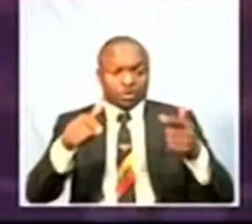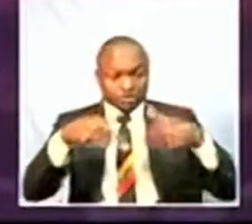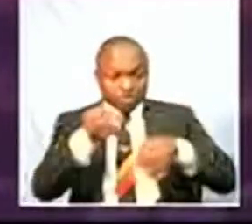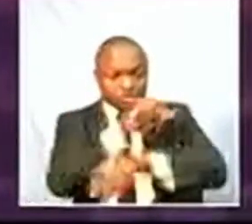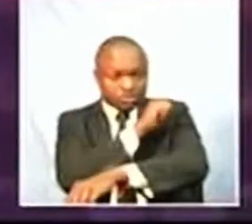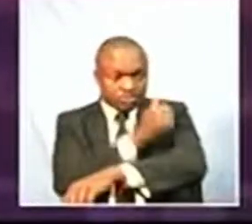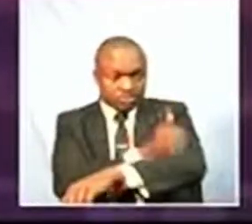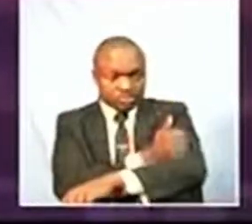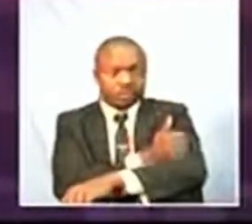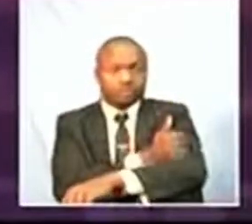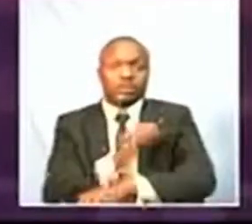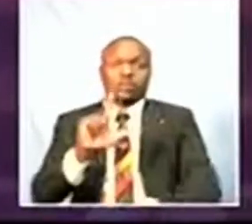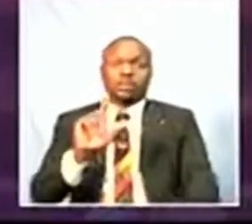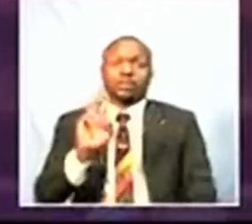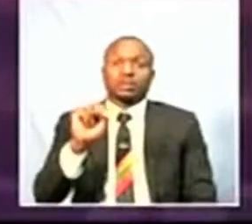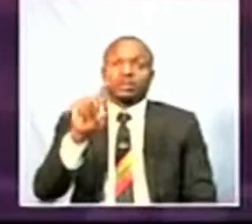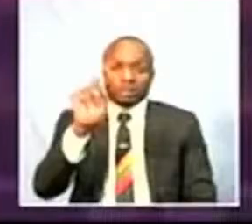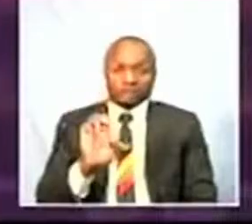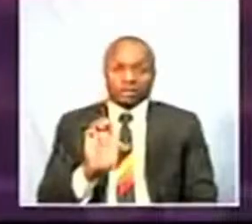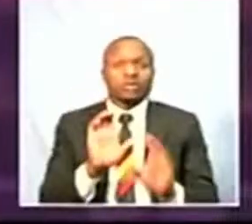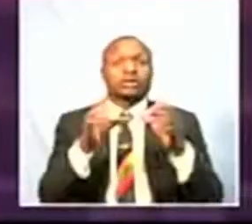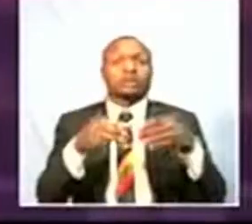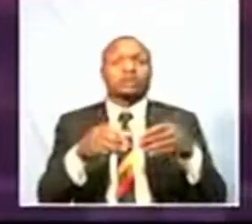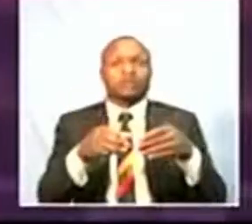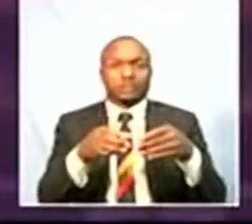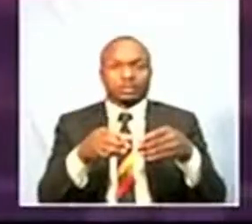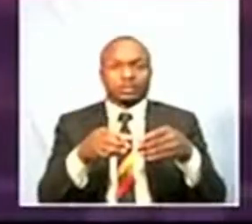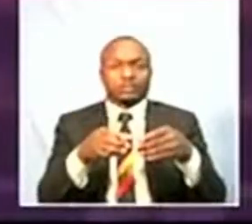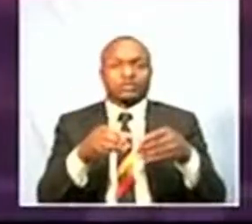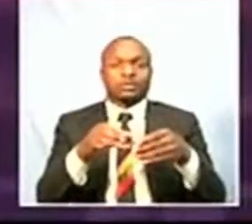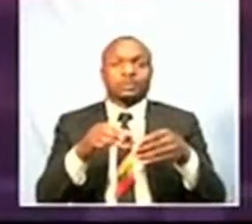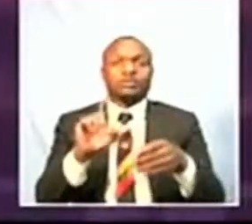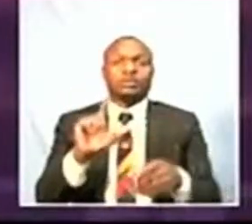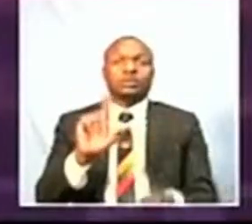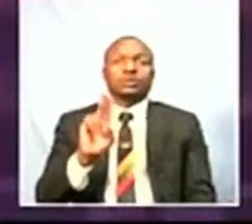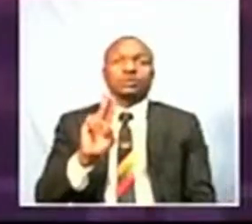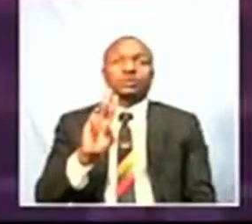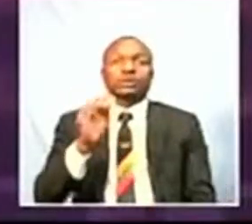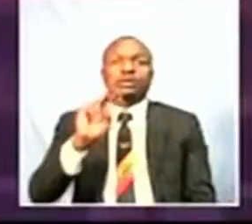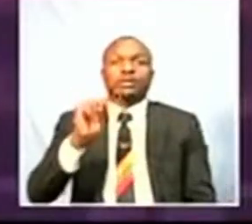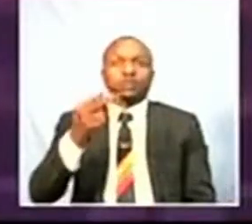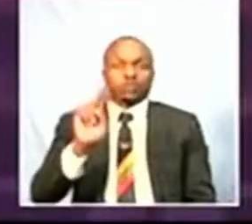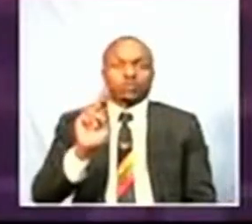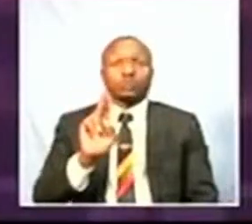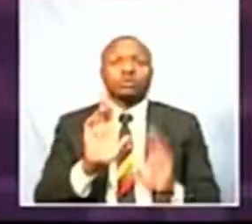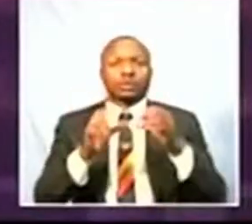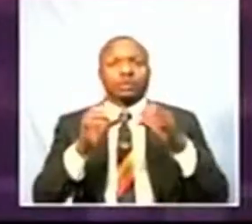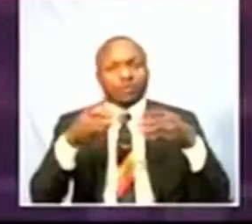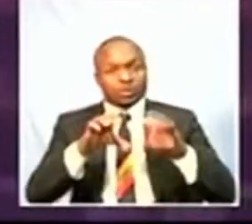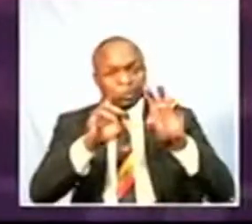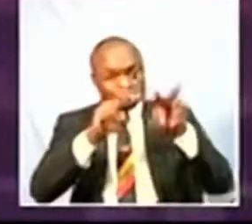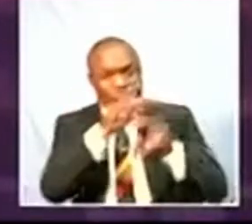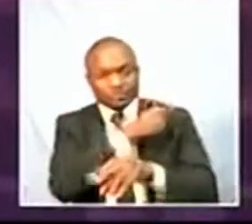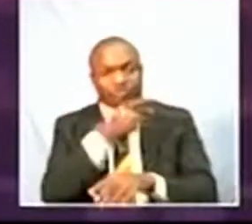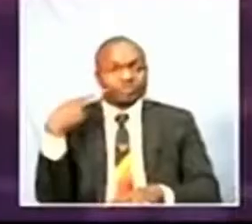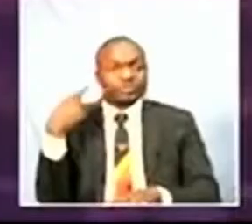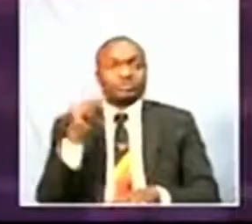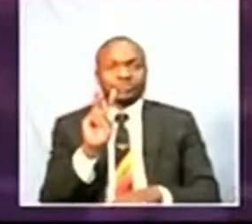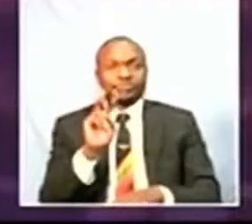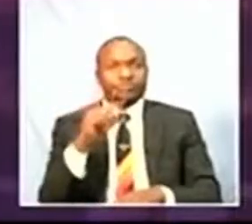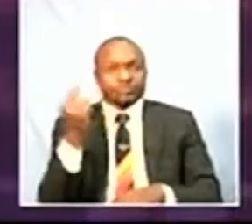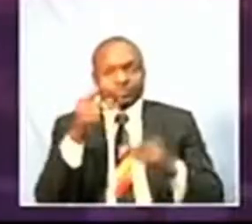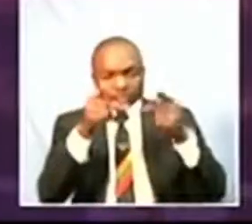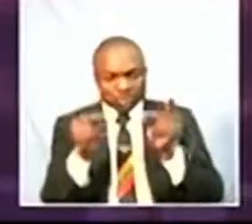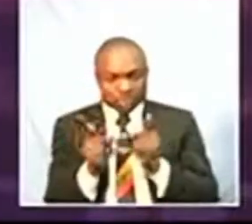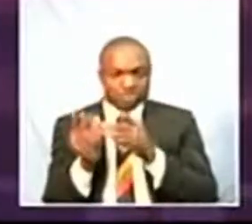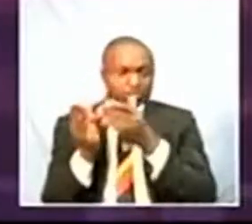authorities, that's Lunte Town Council and Luwingu Town Council. Keep watching Parliament Television, the only station